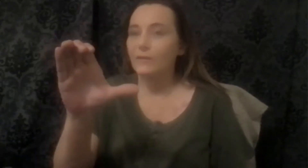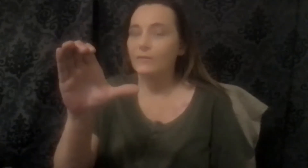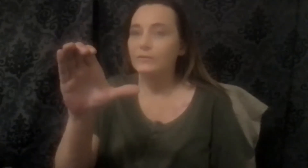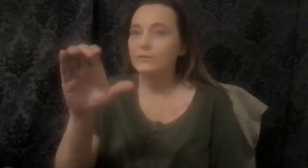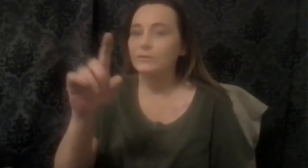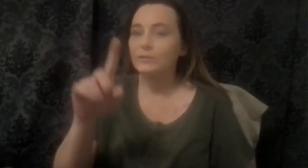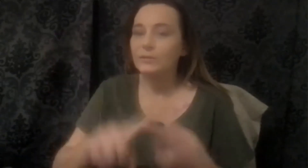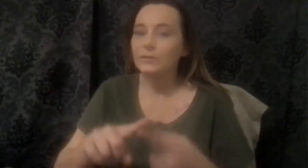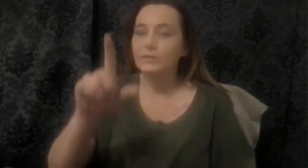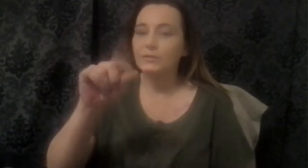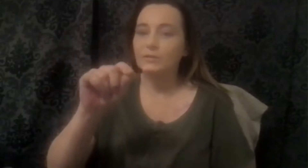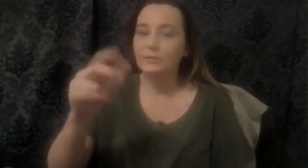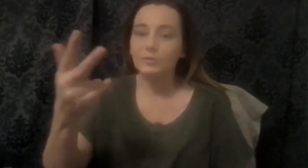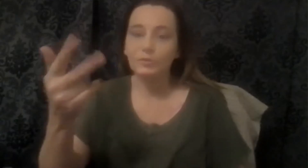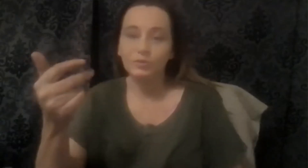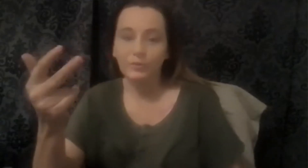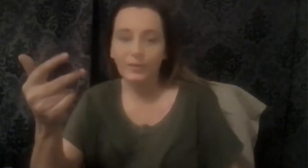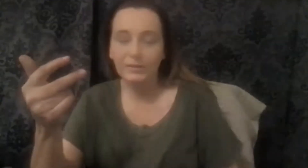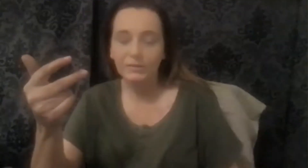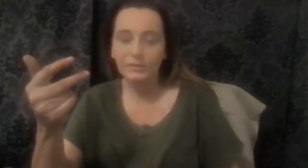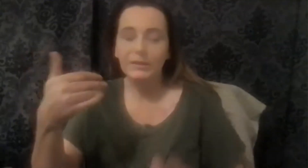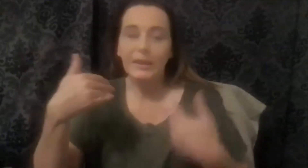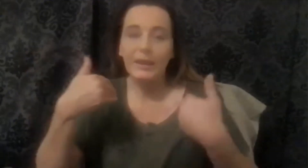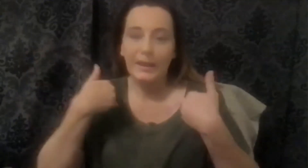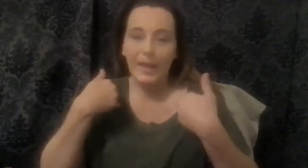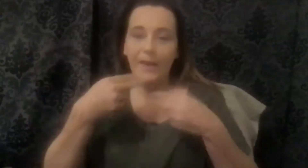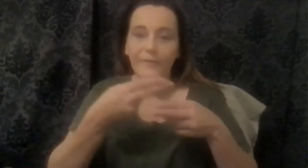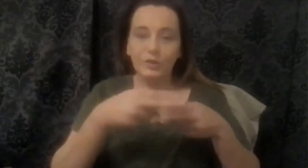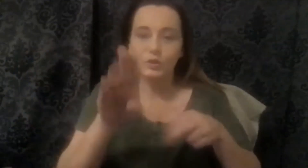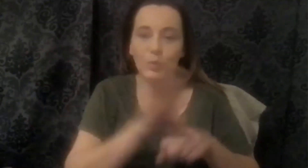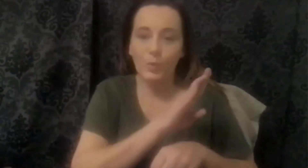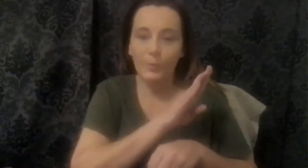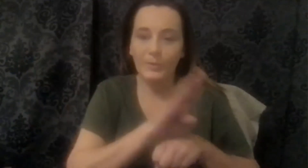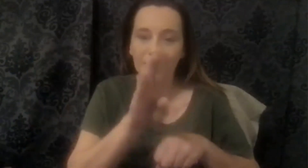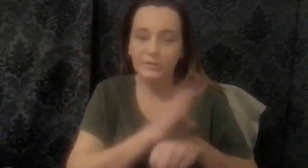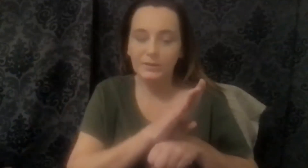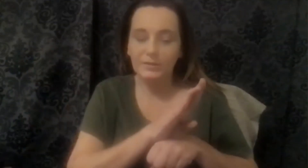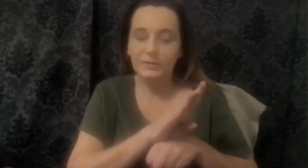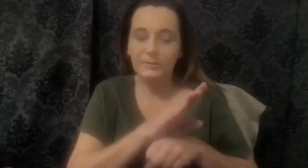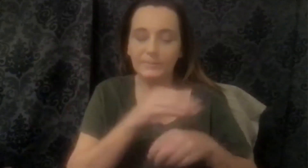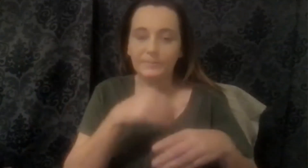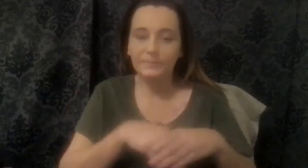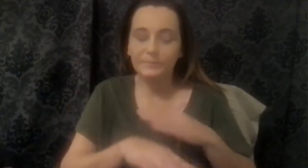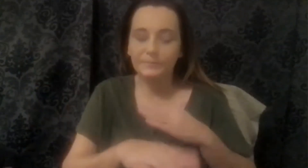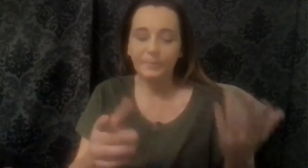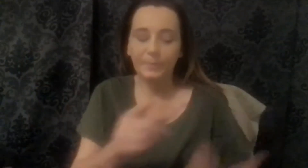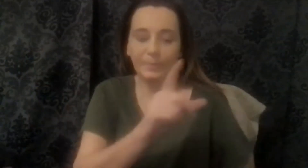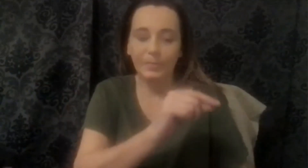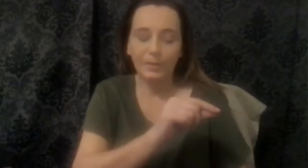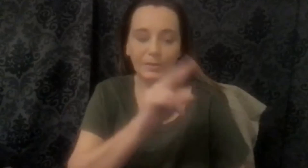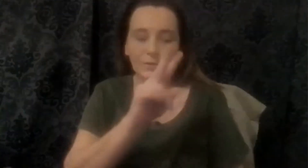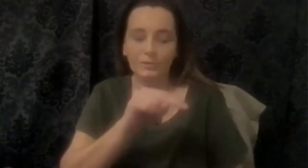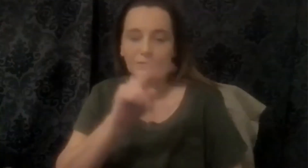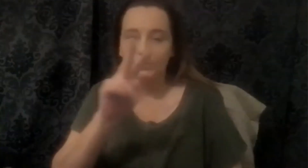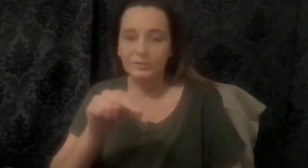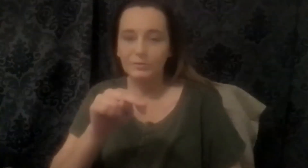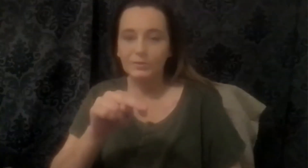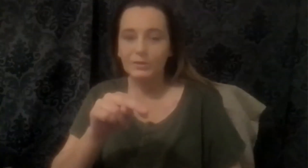2023 and have a short business meeting in 2022 to address legally essential